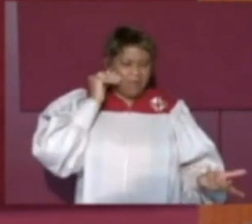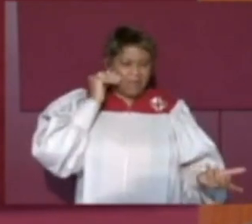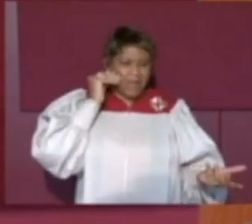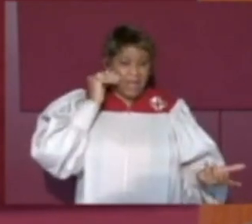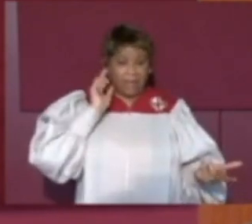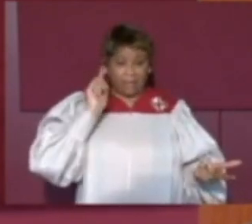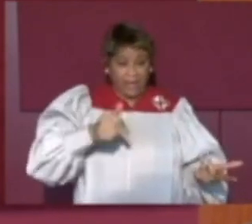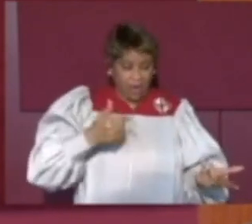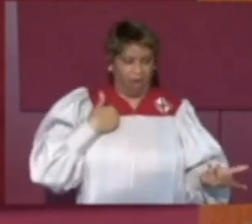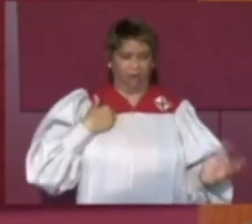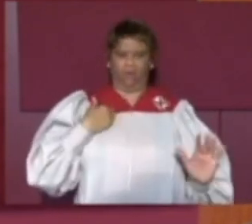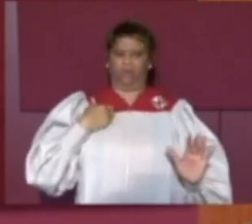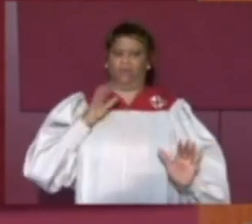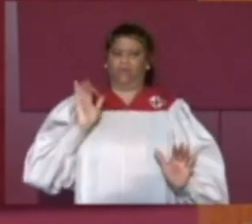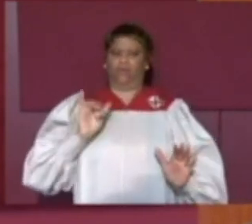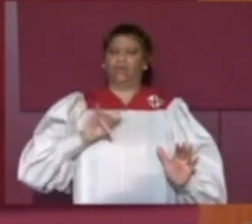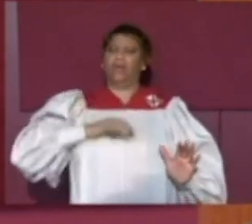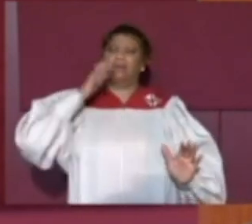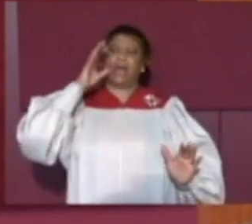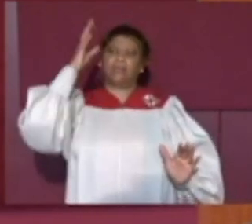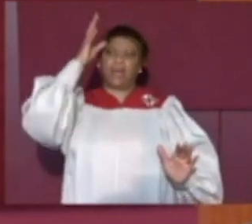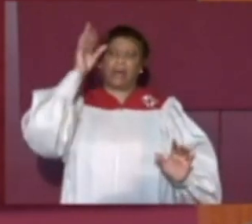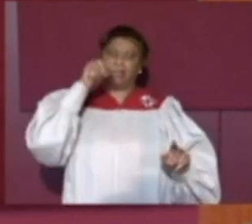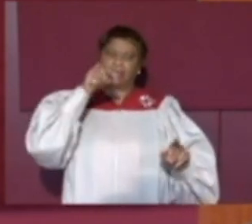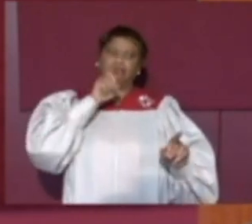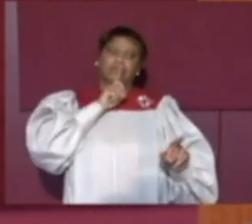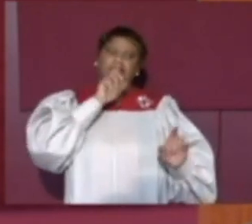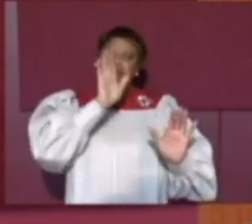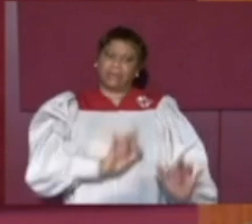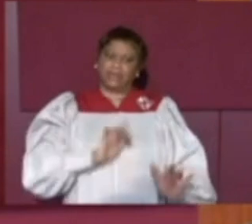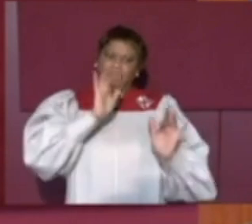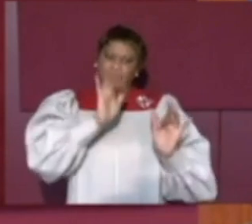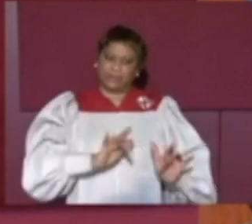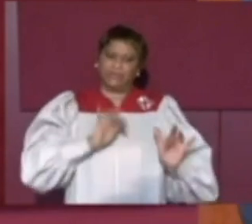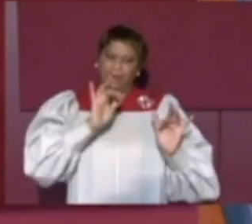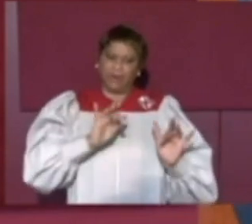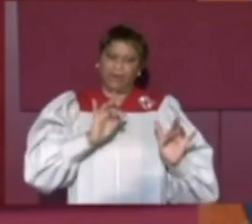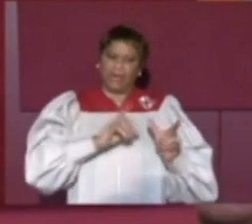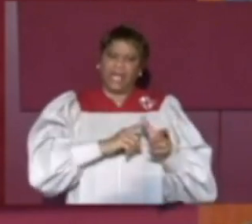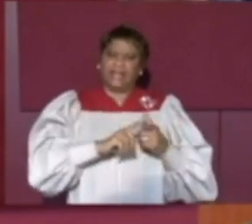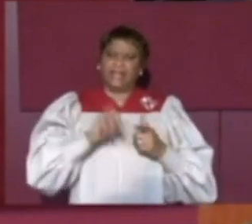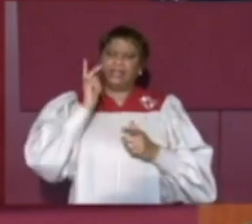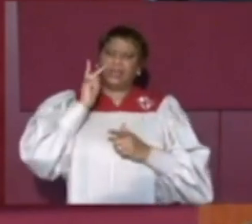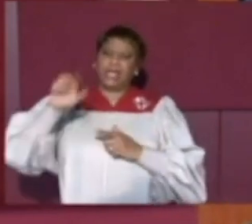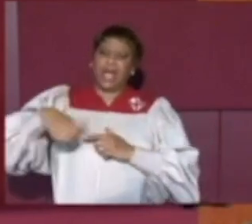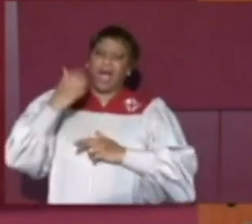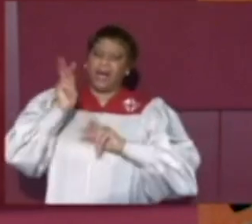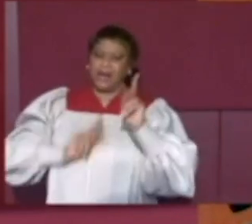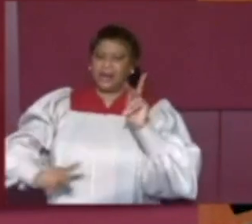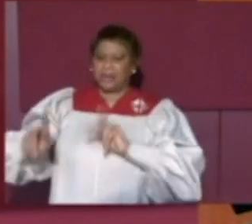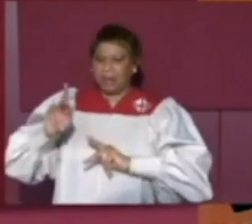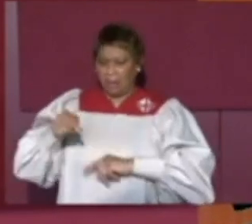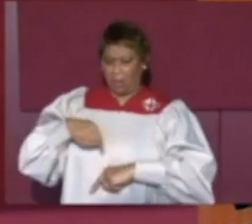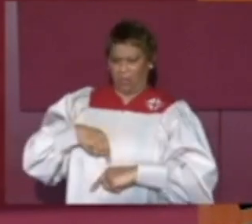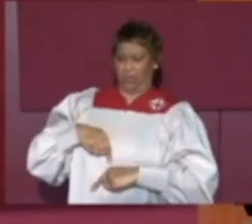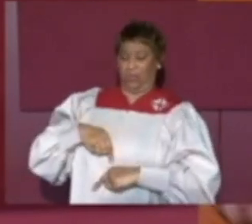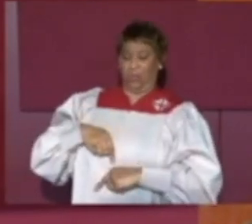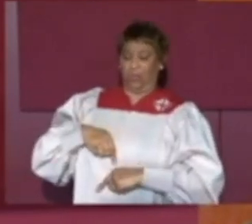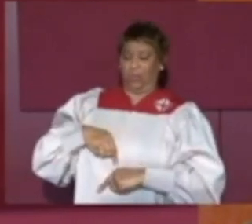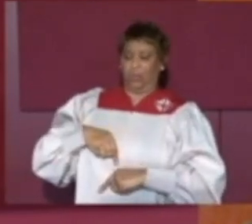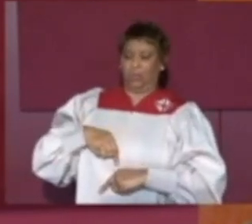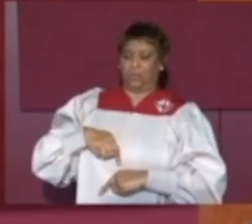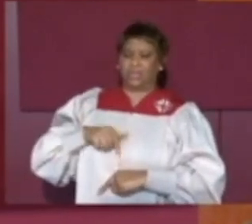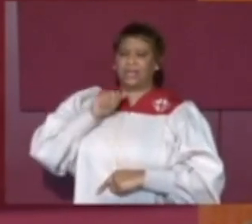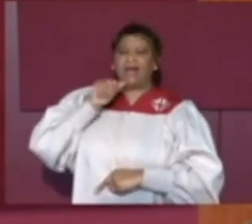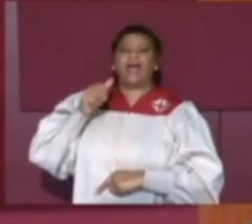merciful. Especially when you start seeing how other people turned out. You realize that your parents were rich in mercy. And so